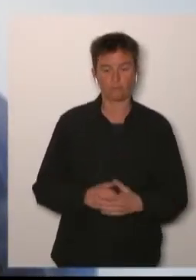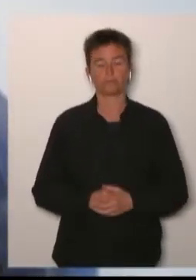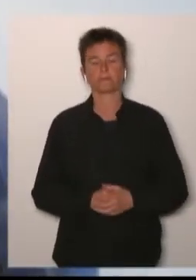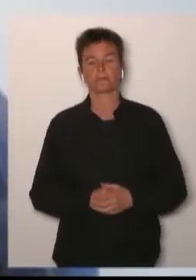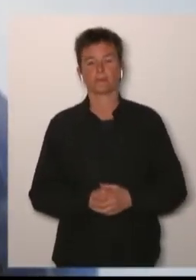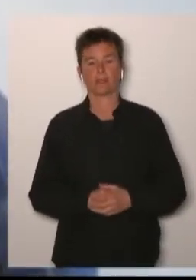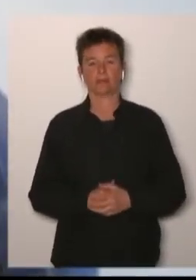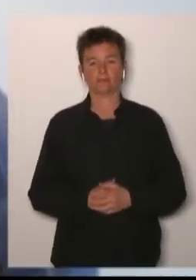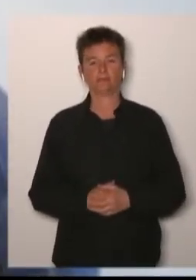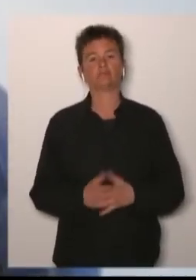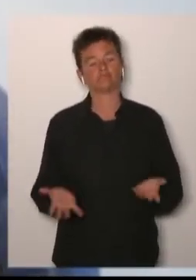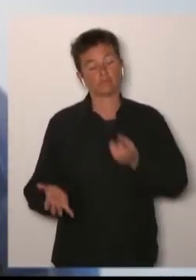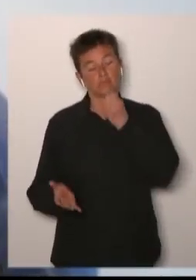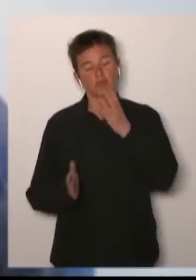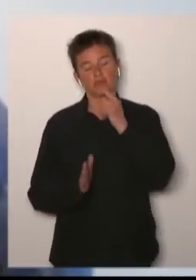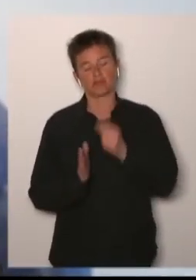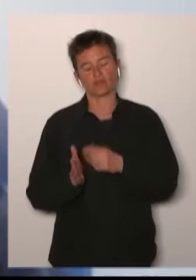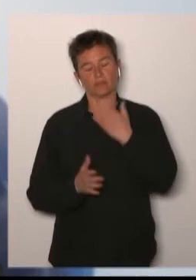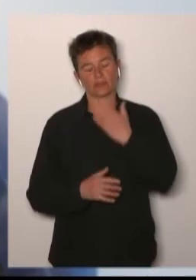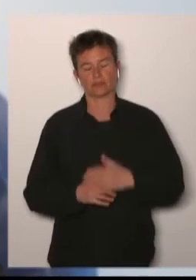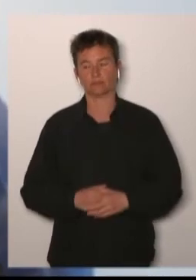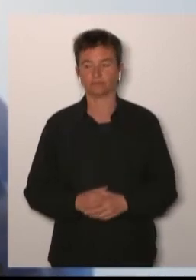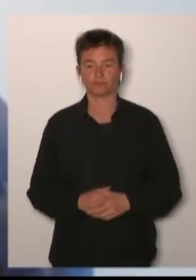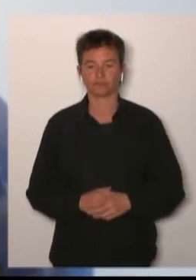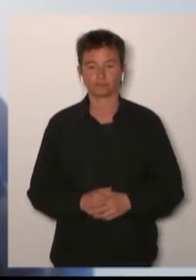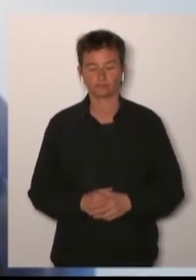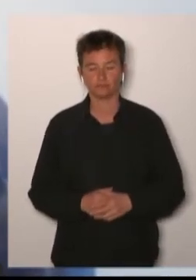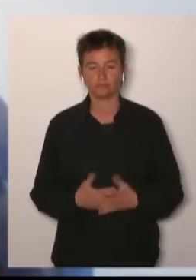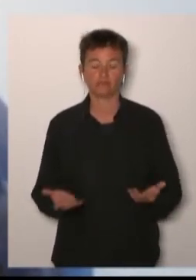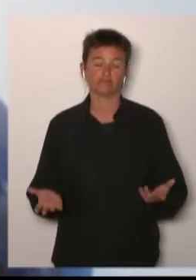very good question with sort of lots of different themes in.